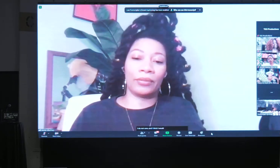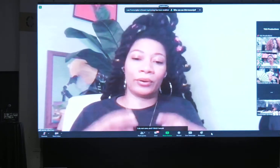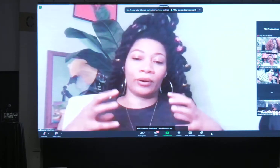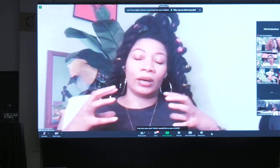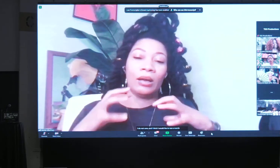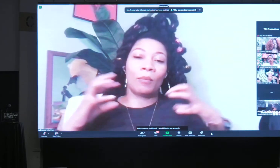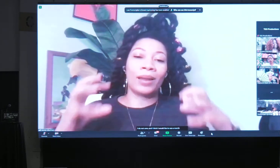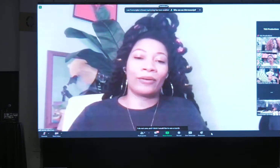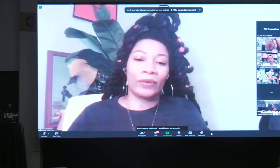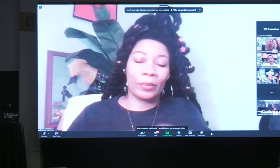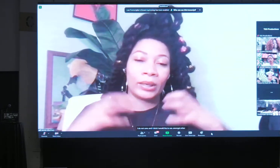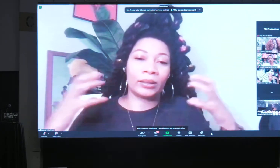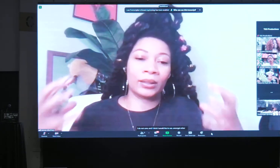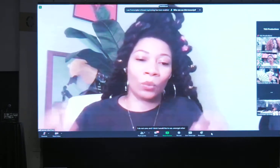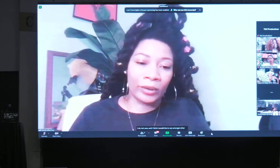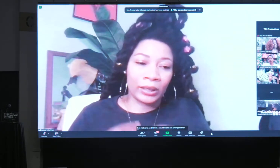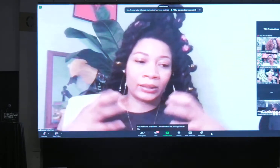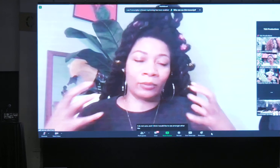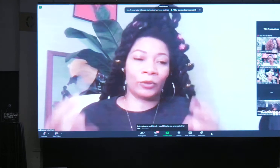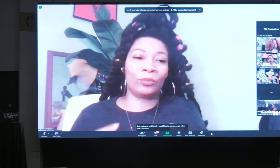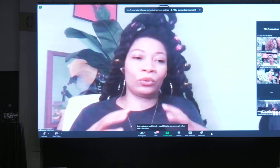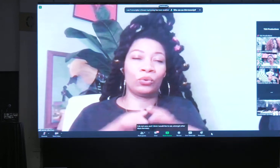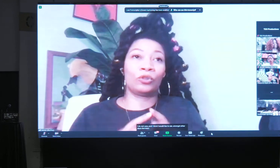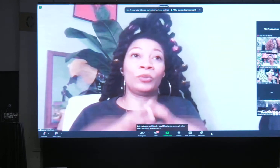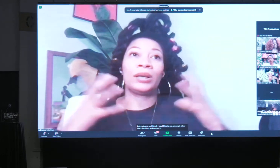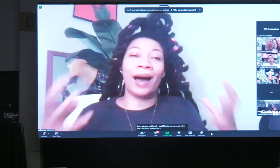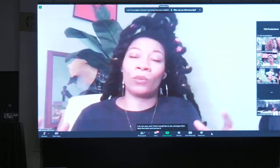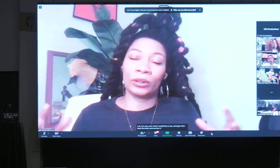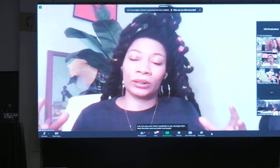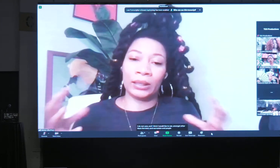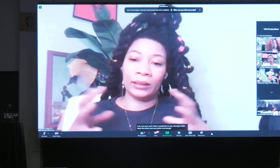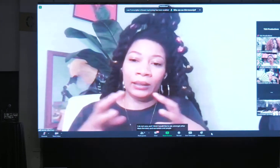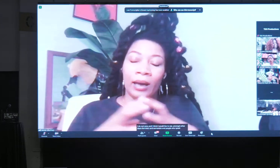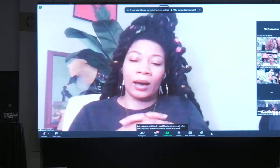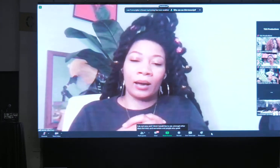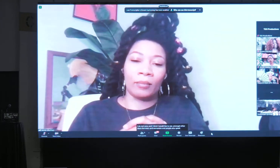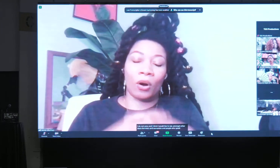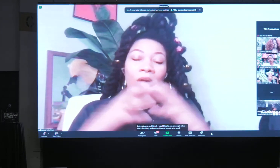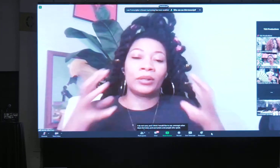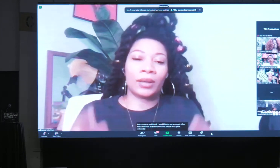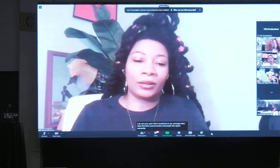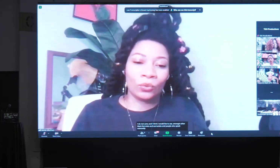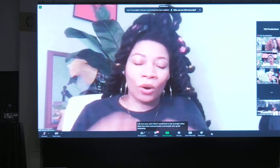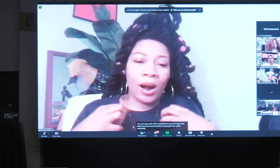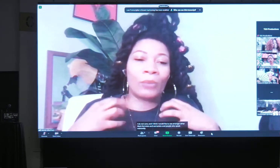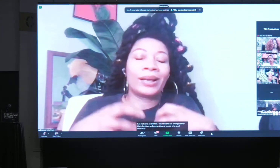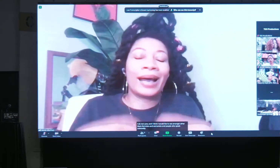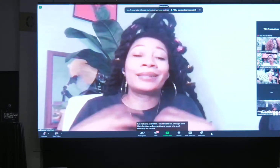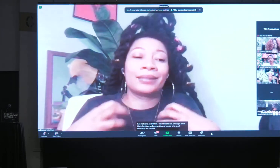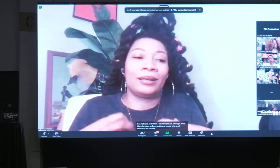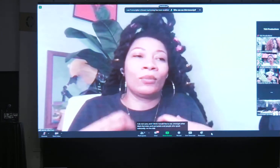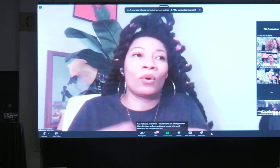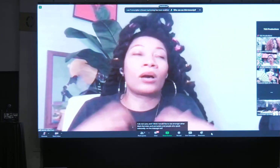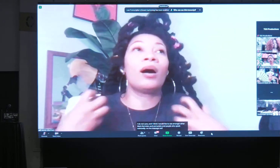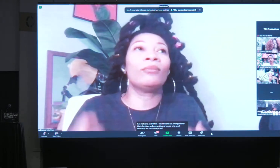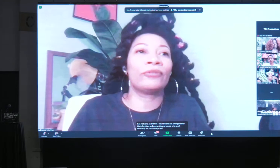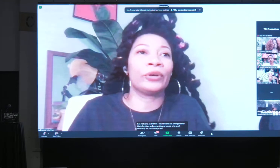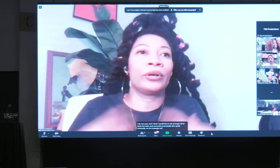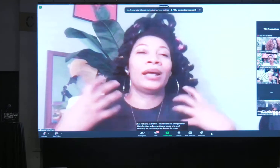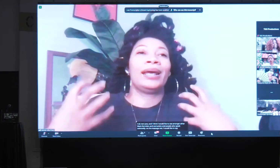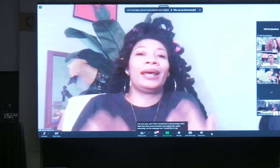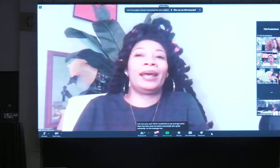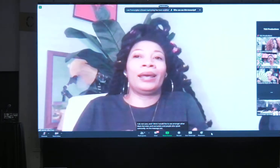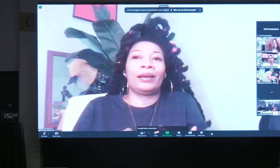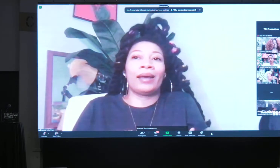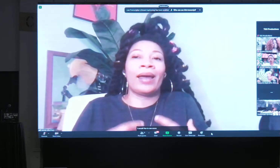amongst other Black feminists and womanists and people who speak outwardly on misogynoir, I would like to see more